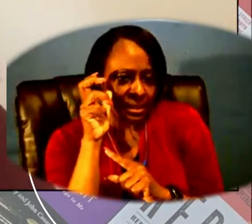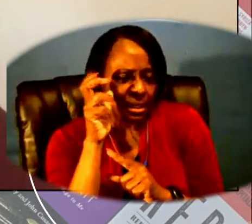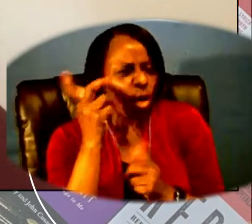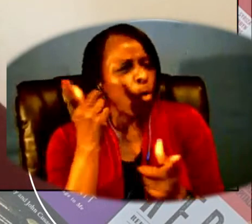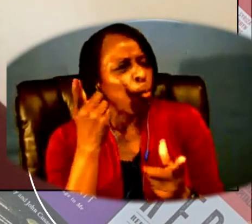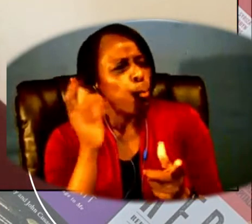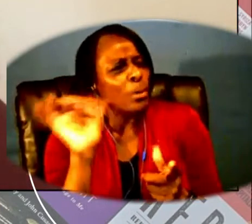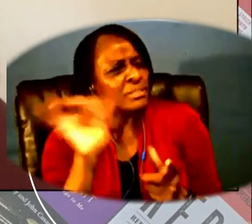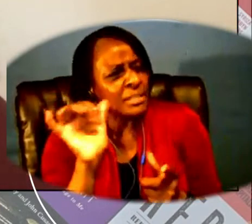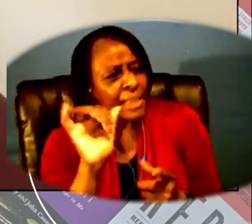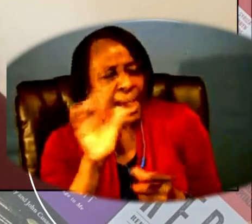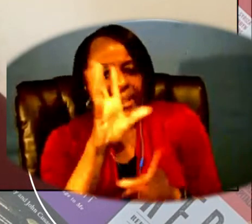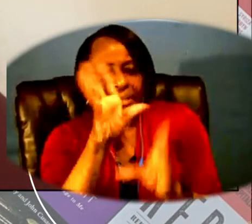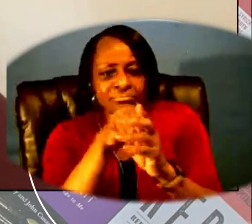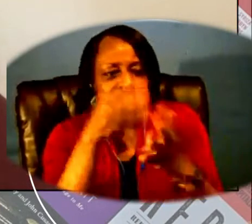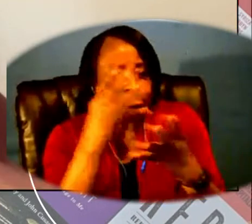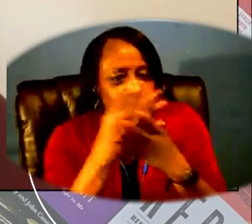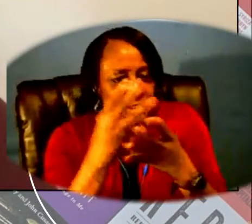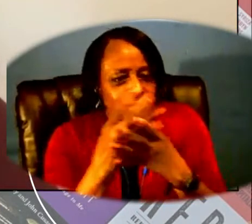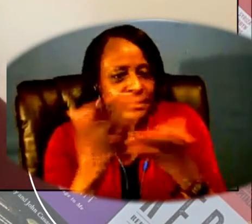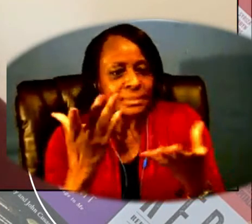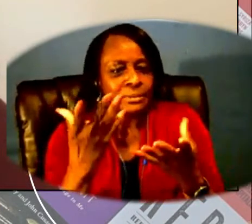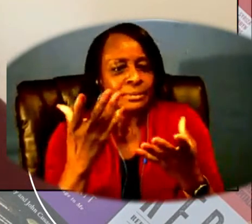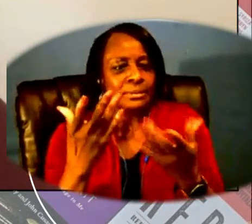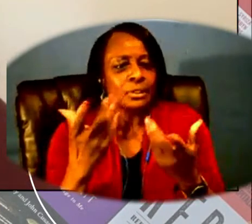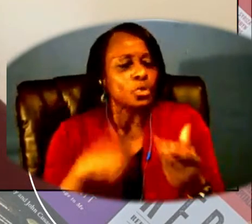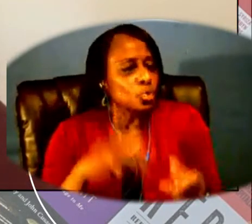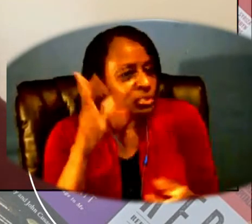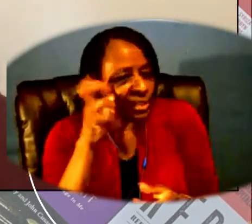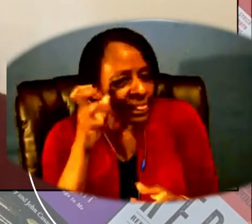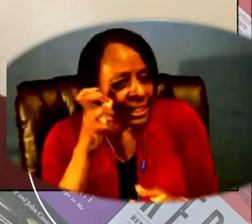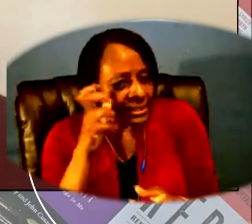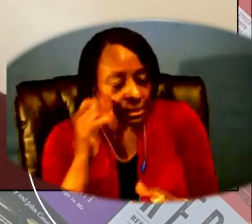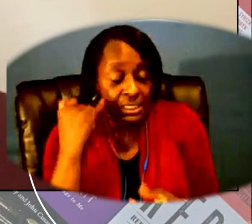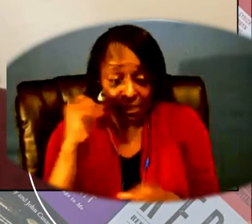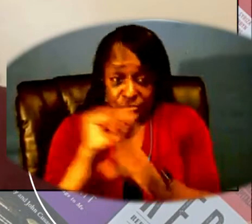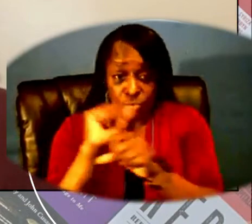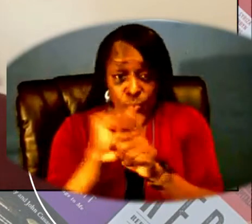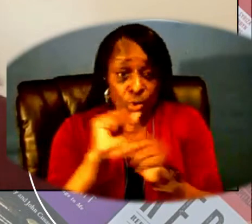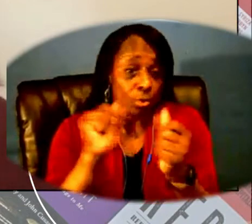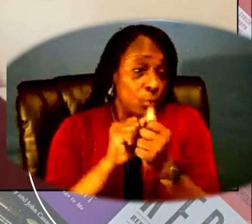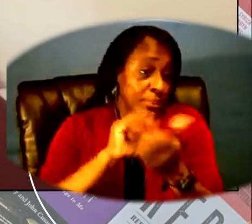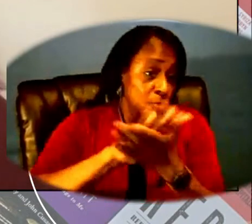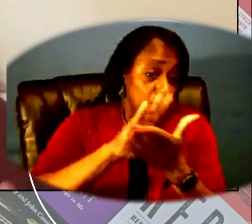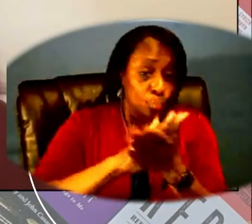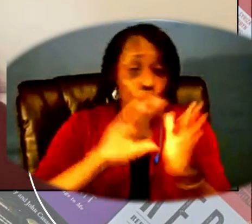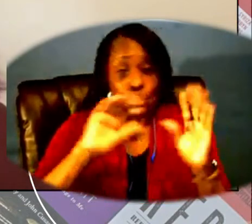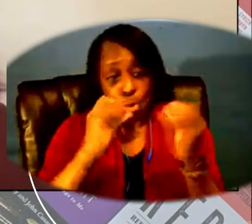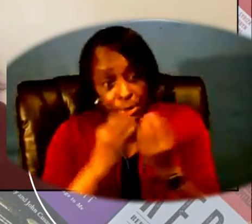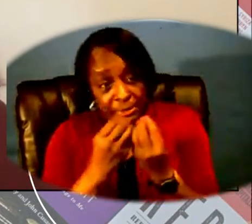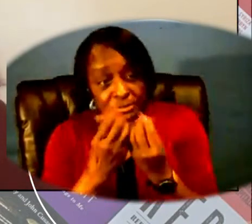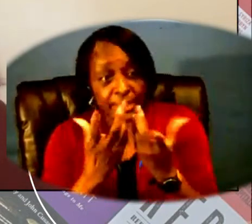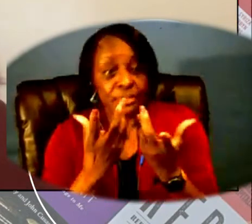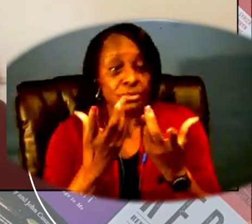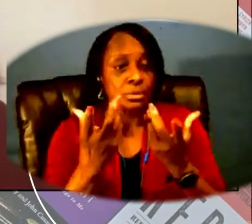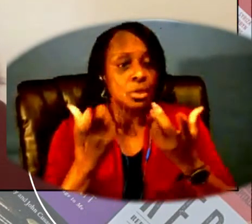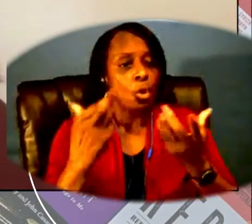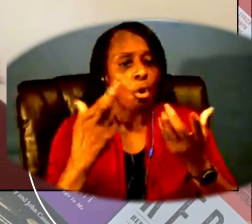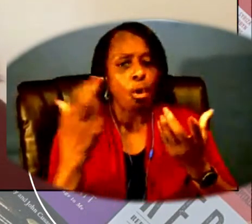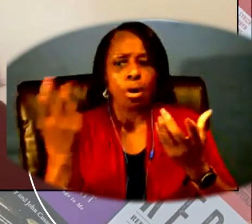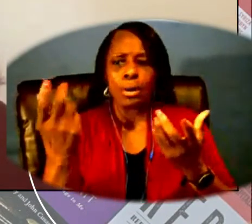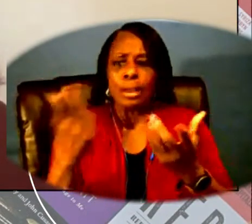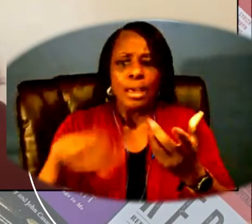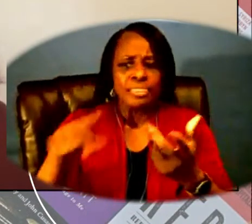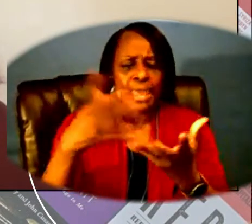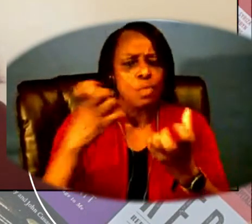be incarcerated. If you have an organization or you work with an organization, a school, anywhere that wants to learn